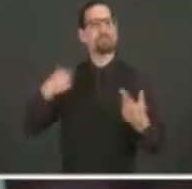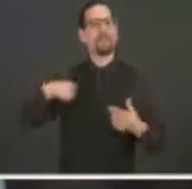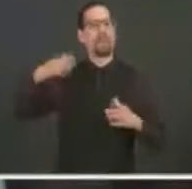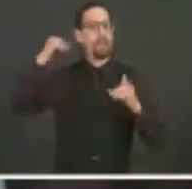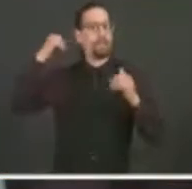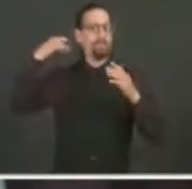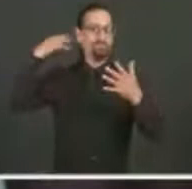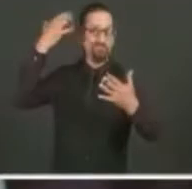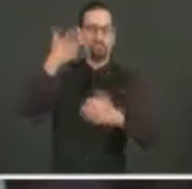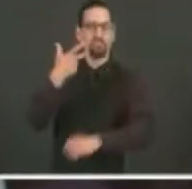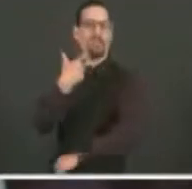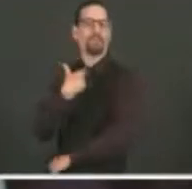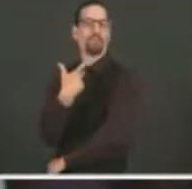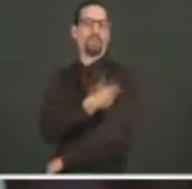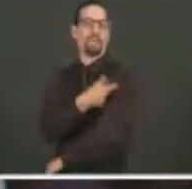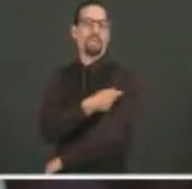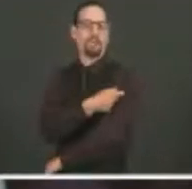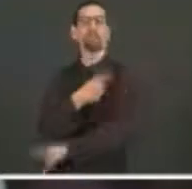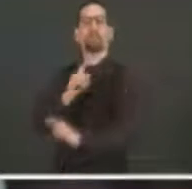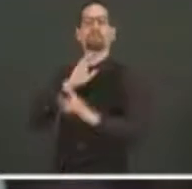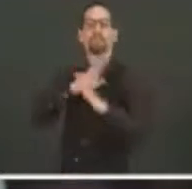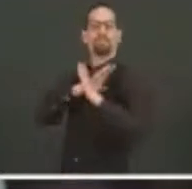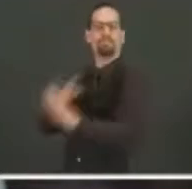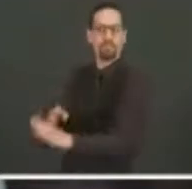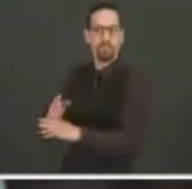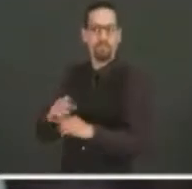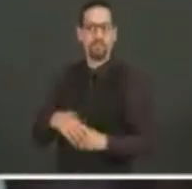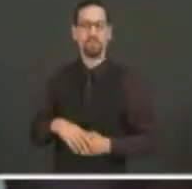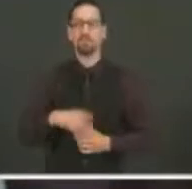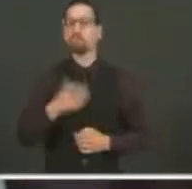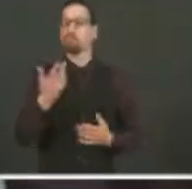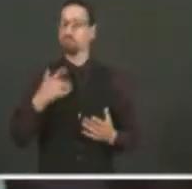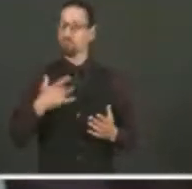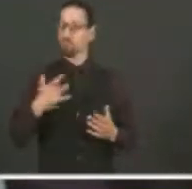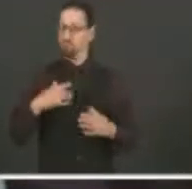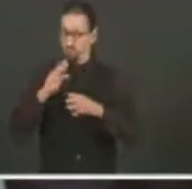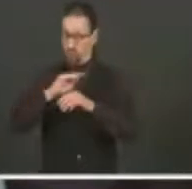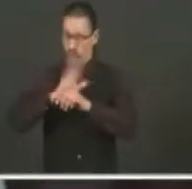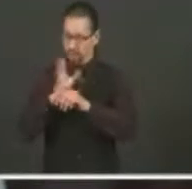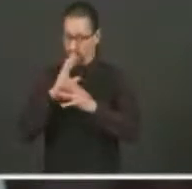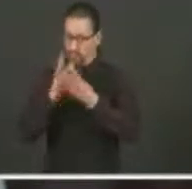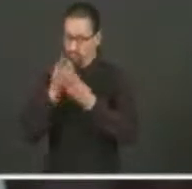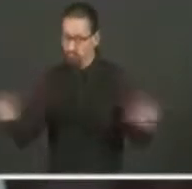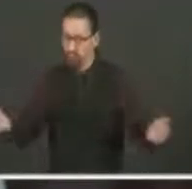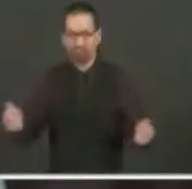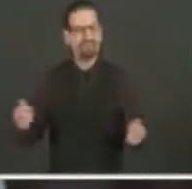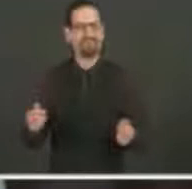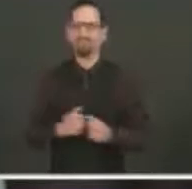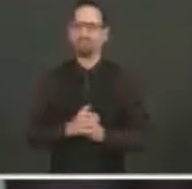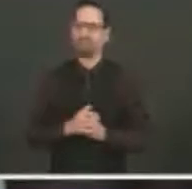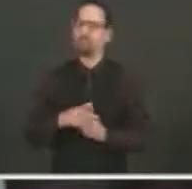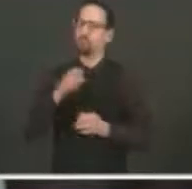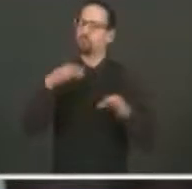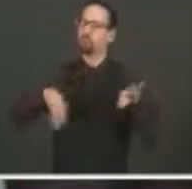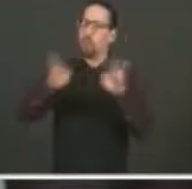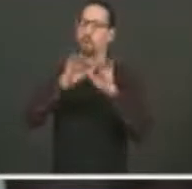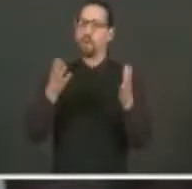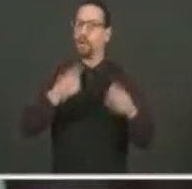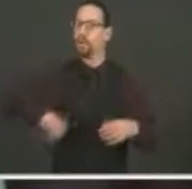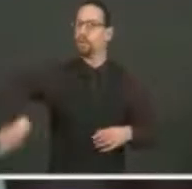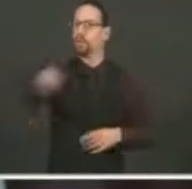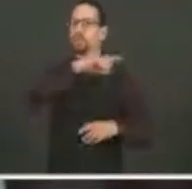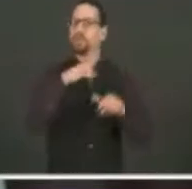to believe that it has abated. What we do know is that we've changed. And all the changes we've